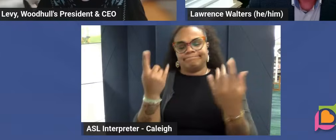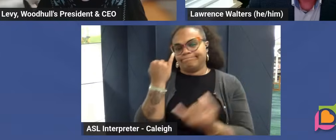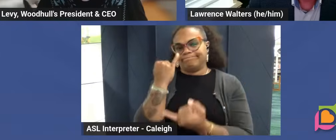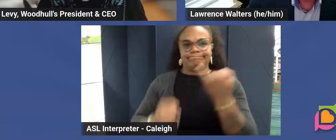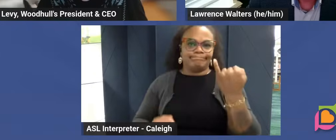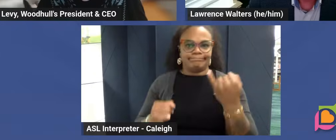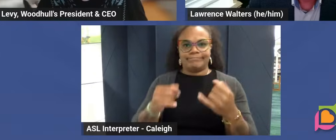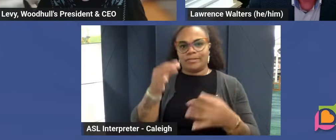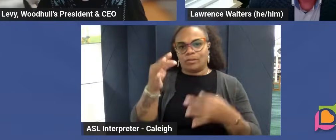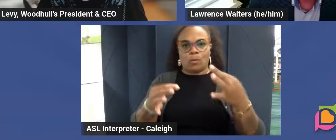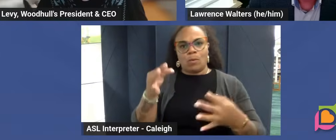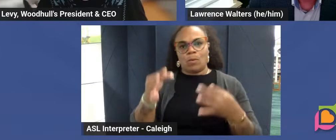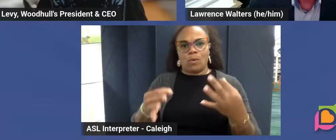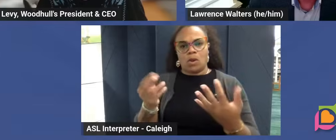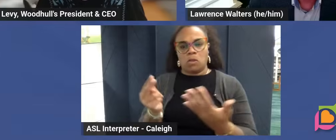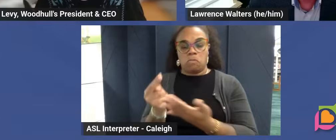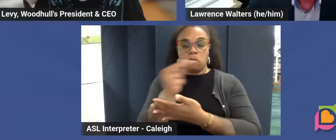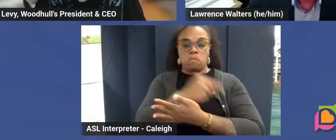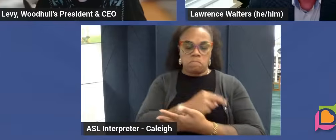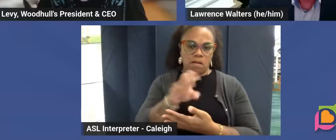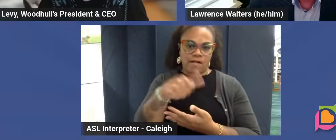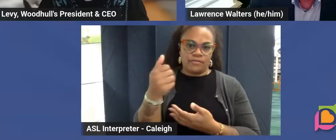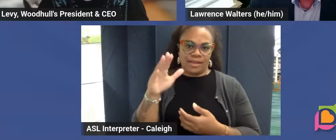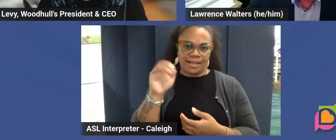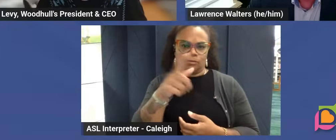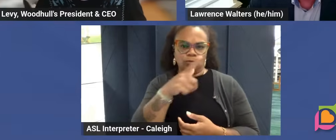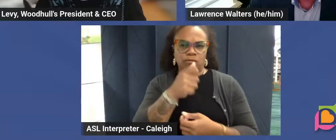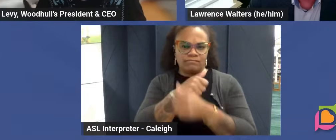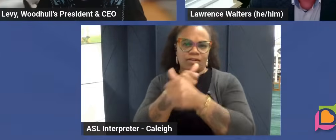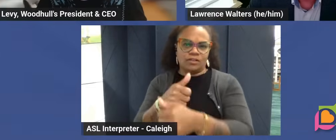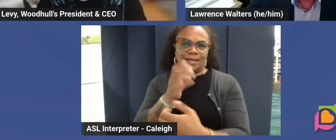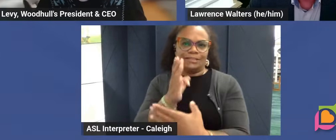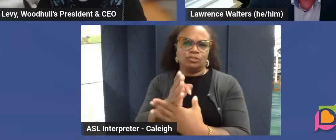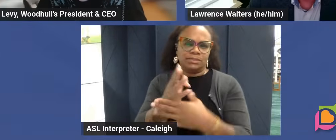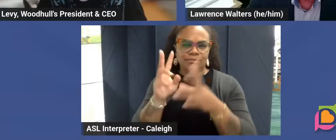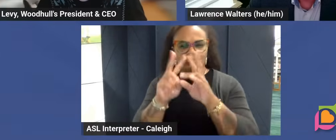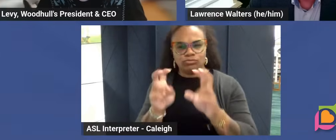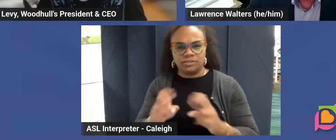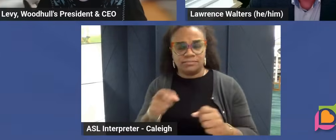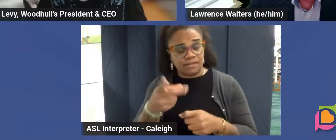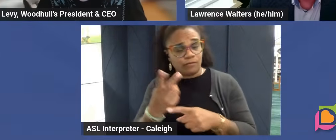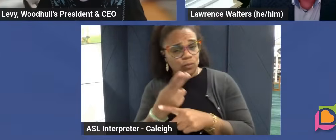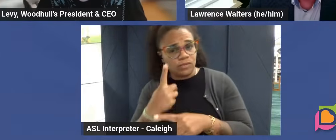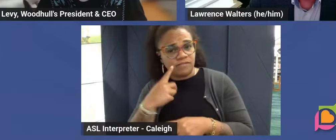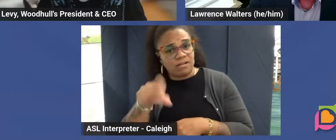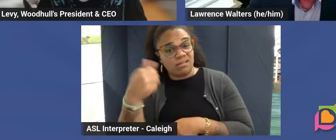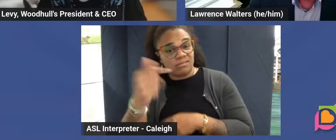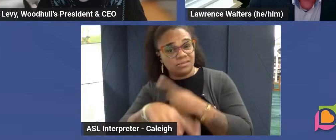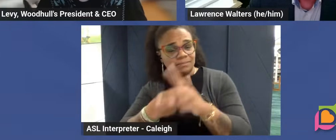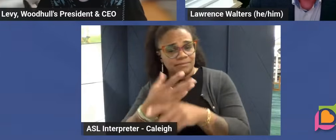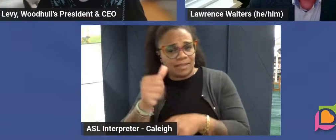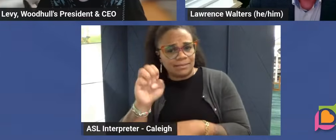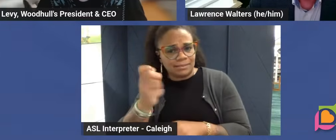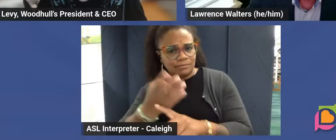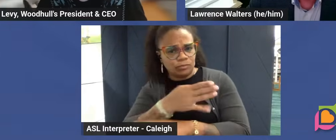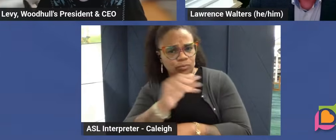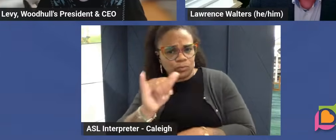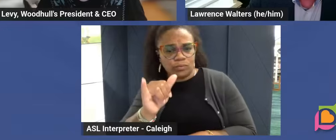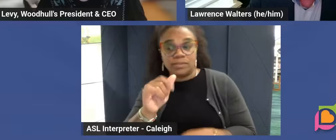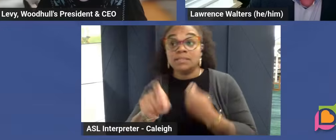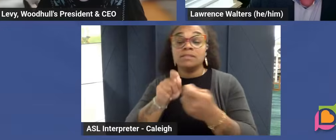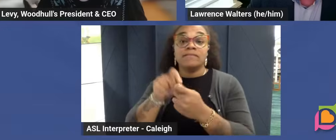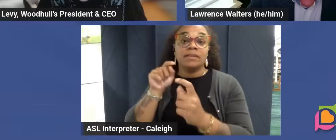at some other cases that applied intermediate scrutiny, which has been used in other types of cases, particularly